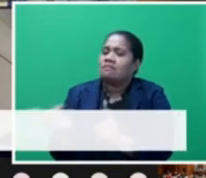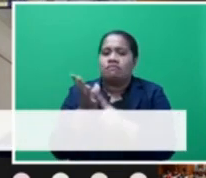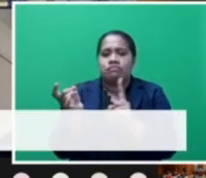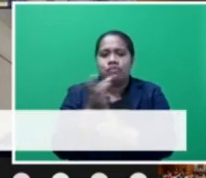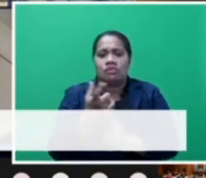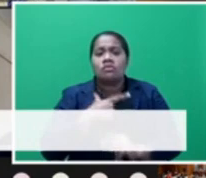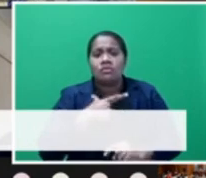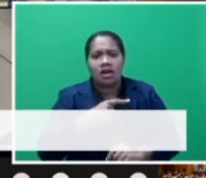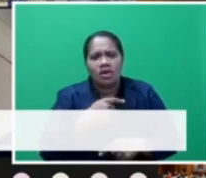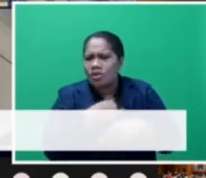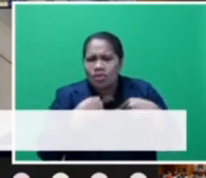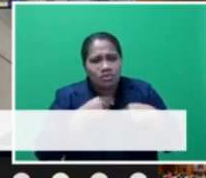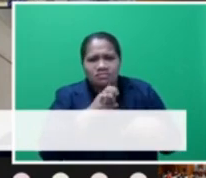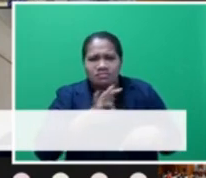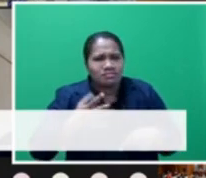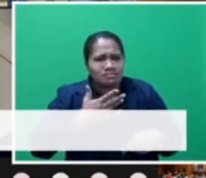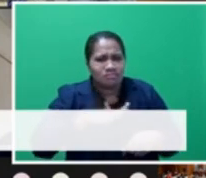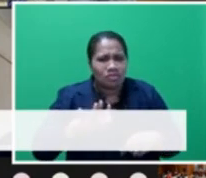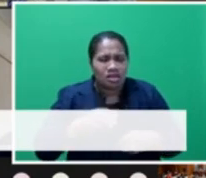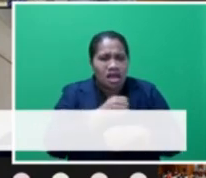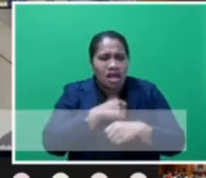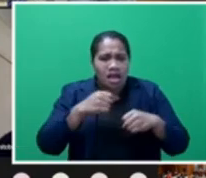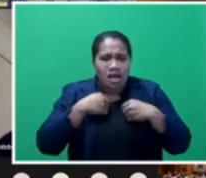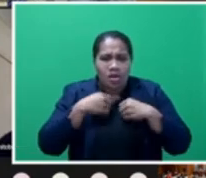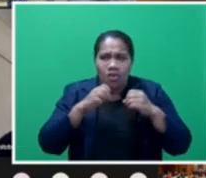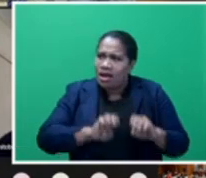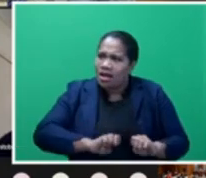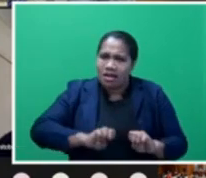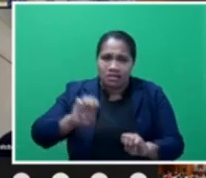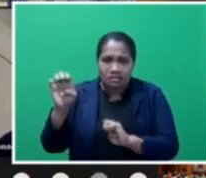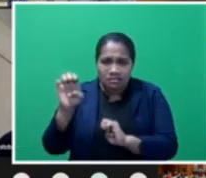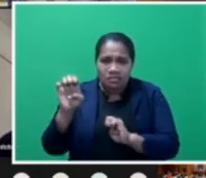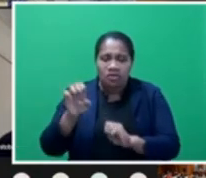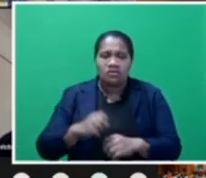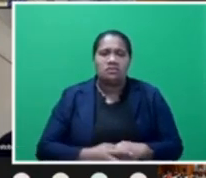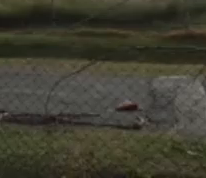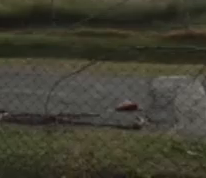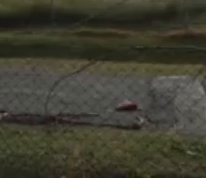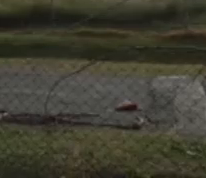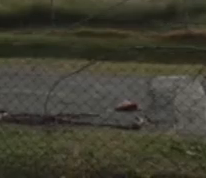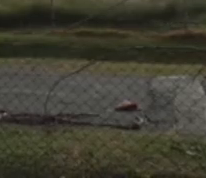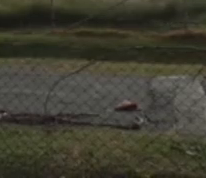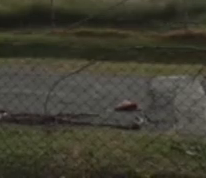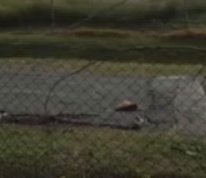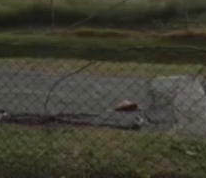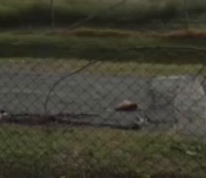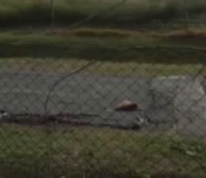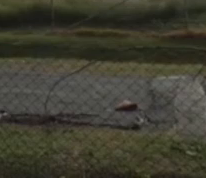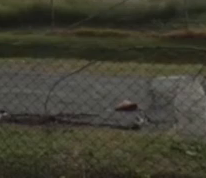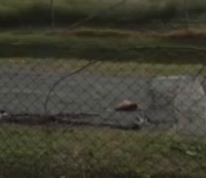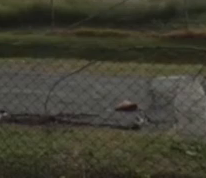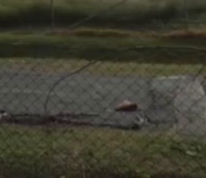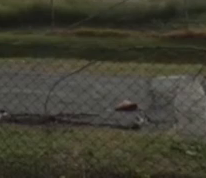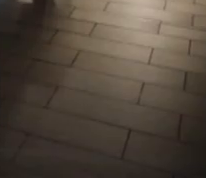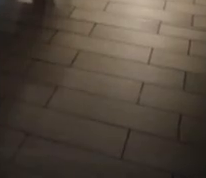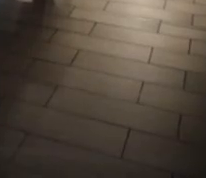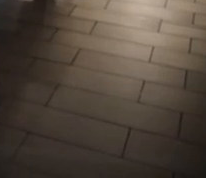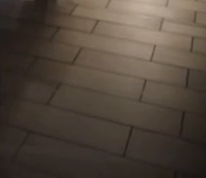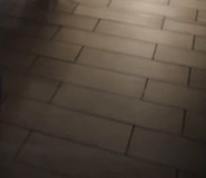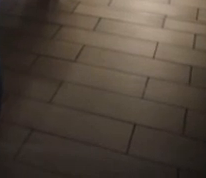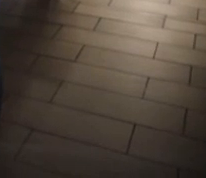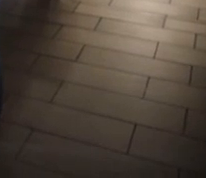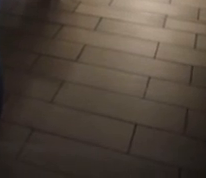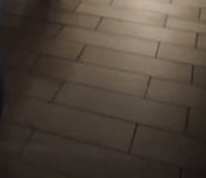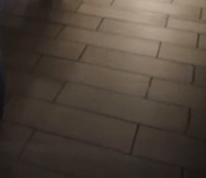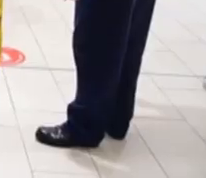want our trade exports of small businesses and movement of medical supplies and movement of